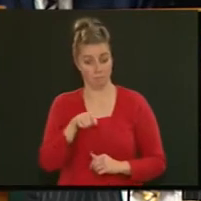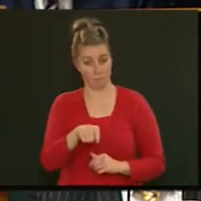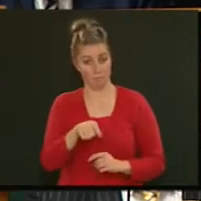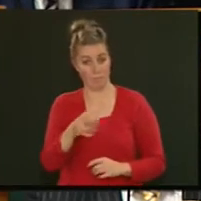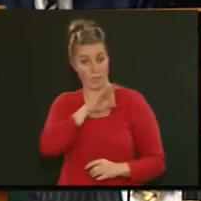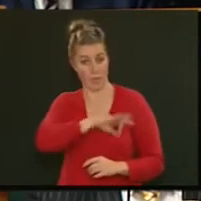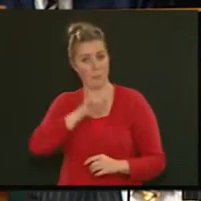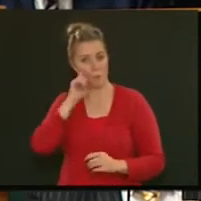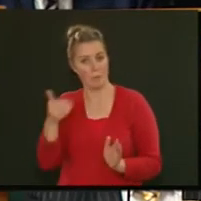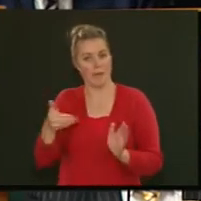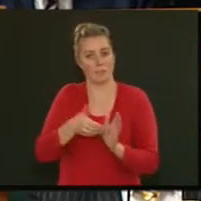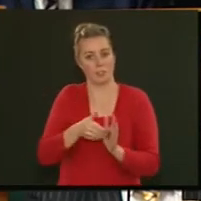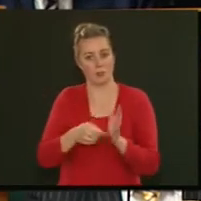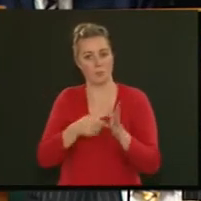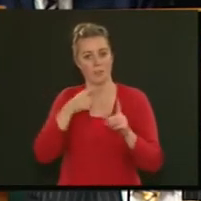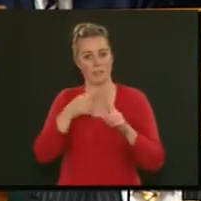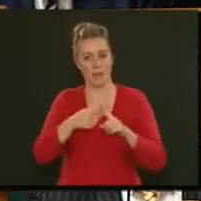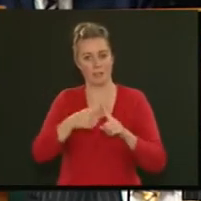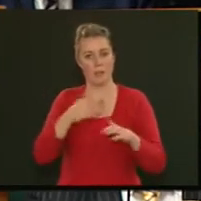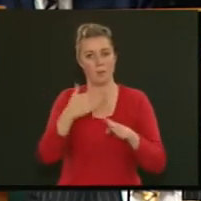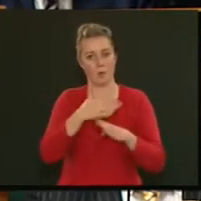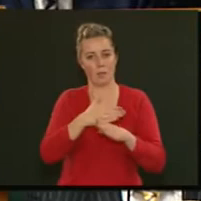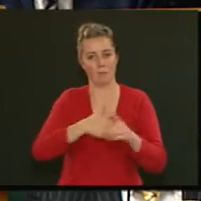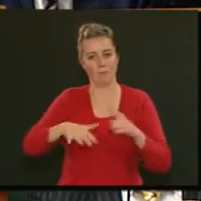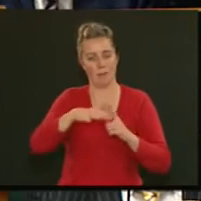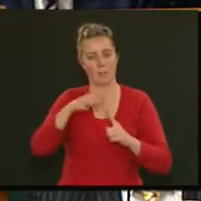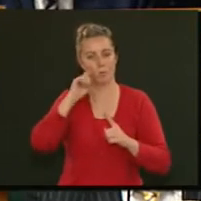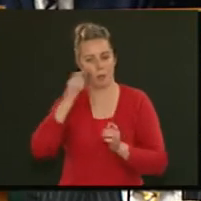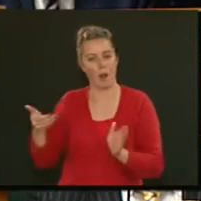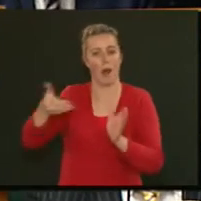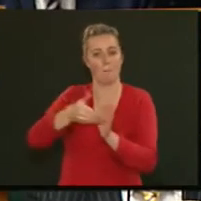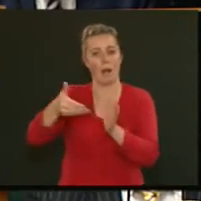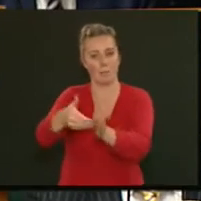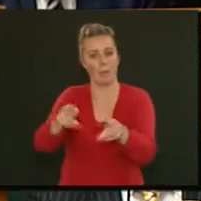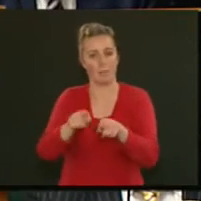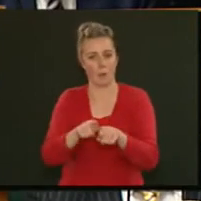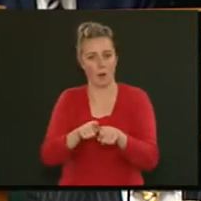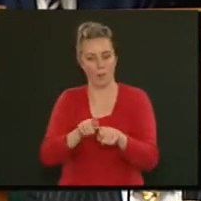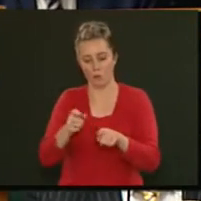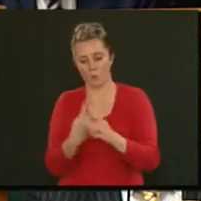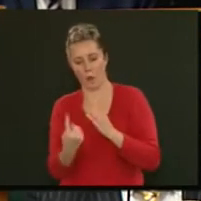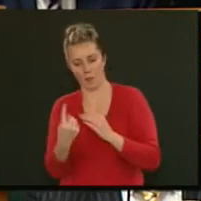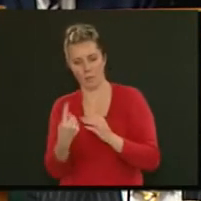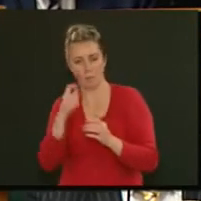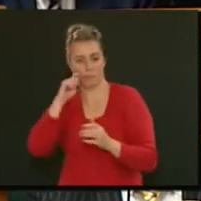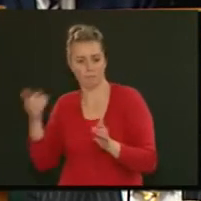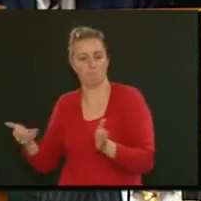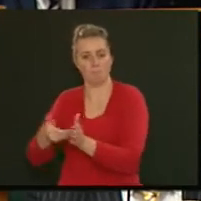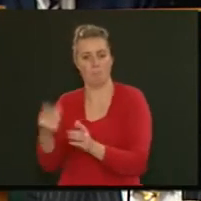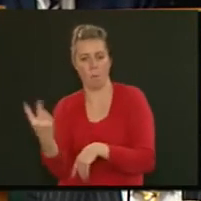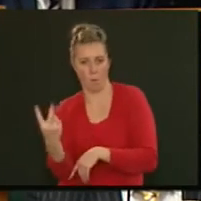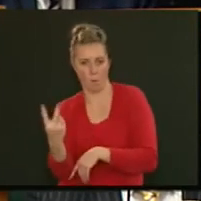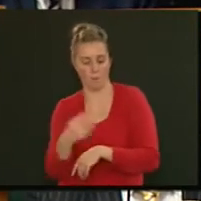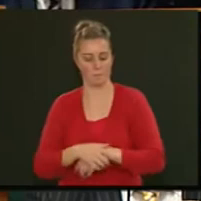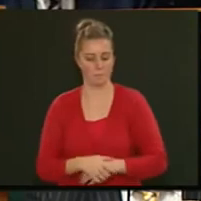in addition to the tax and working for families changes already announced in the package. This increase in the accommodation supplement